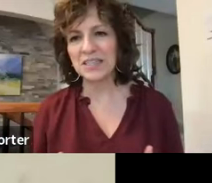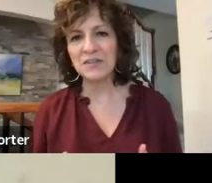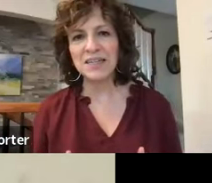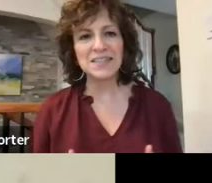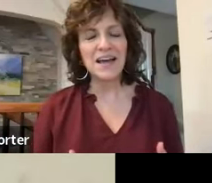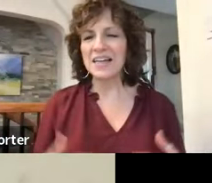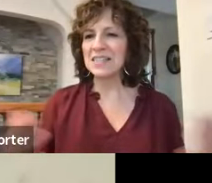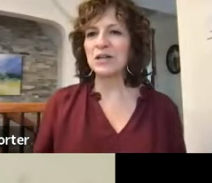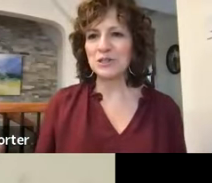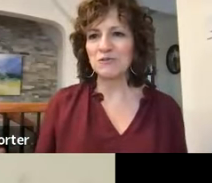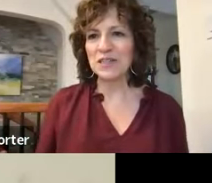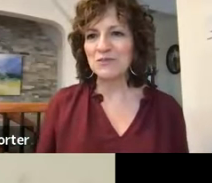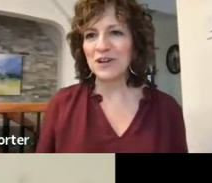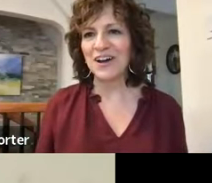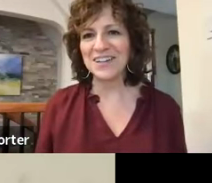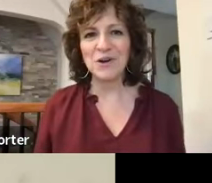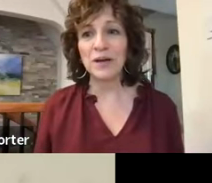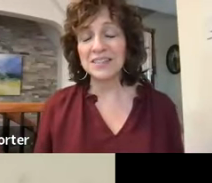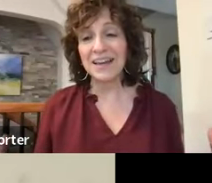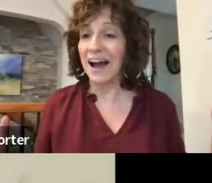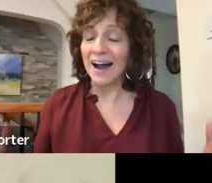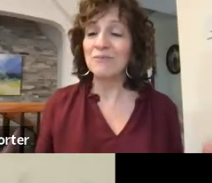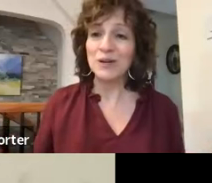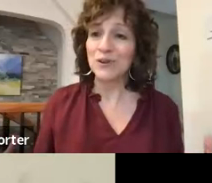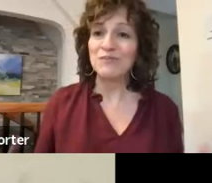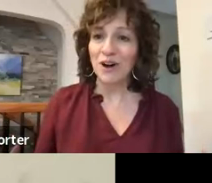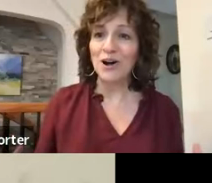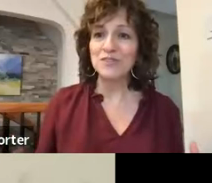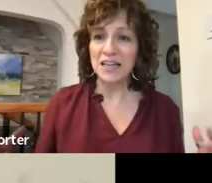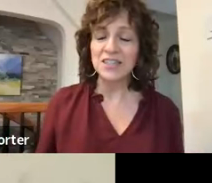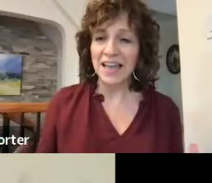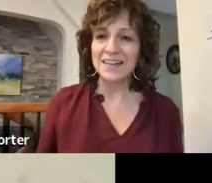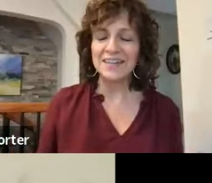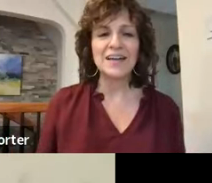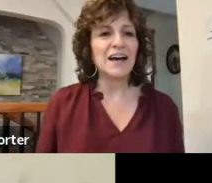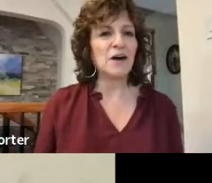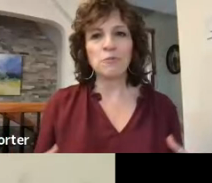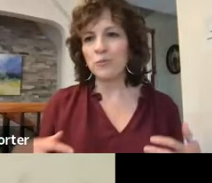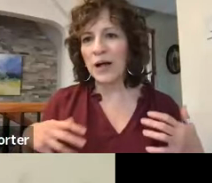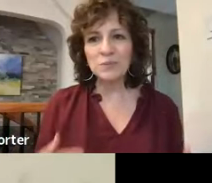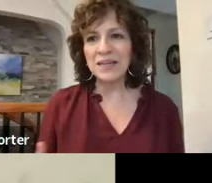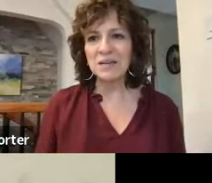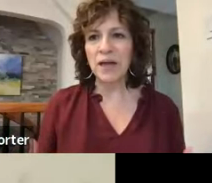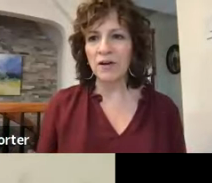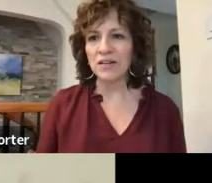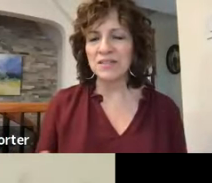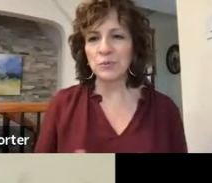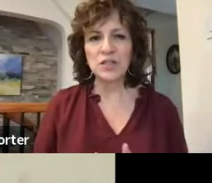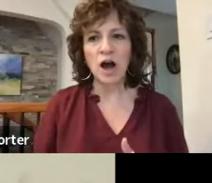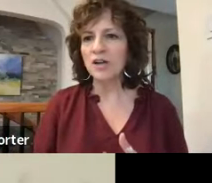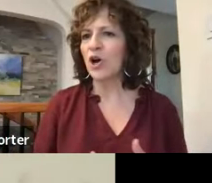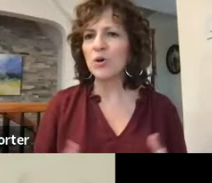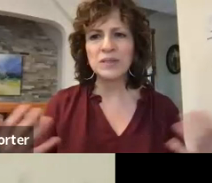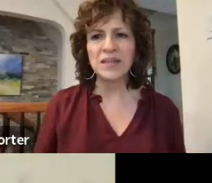school activities. I sound a little defensive here, I know, but it's like we were involved, educated, well-meaning parents, and